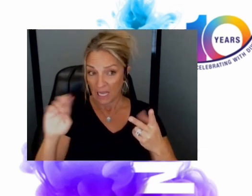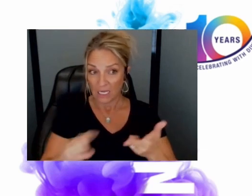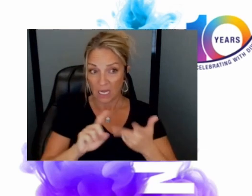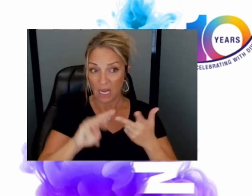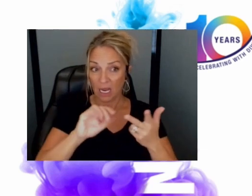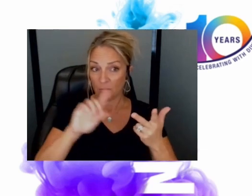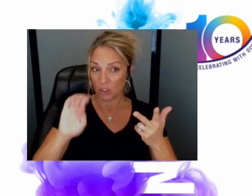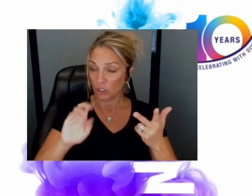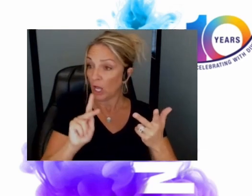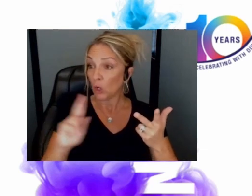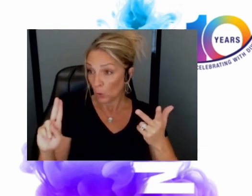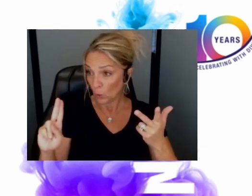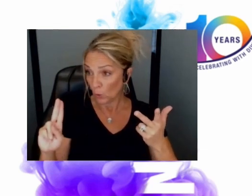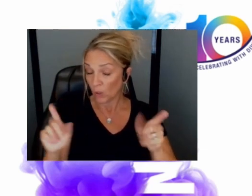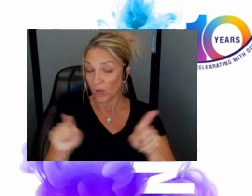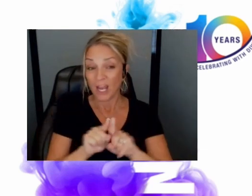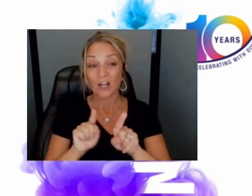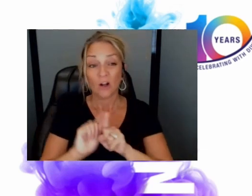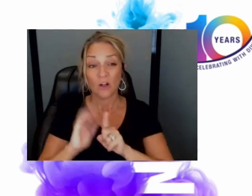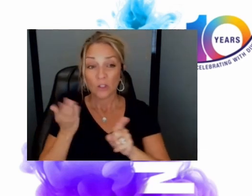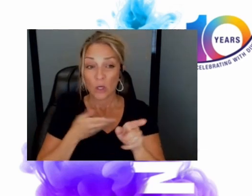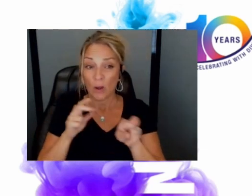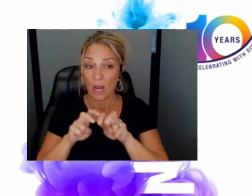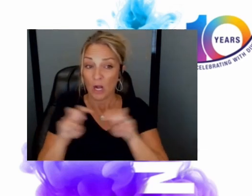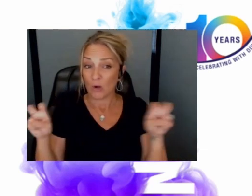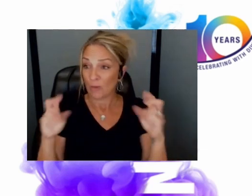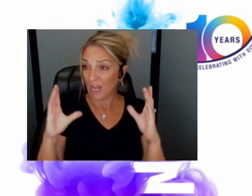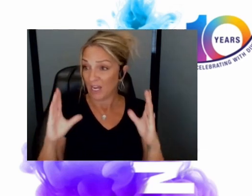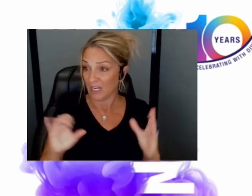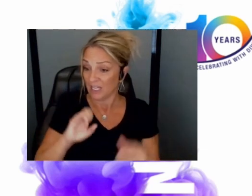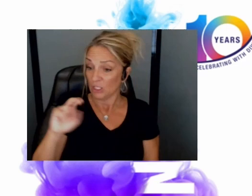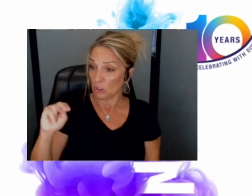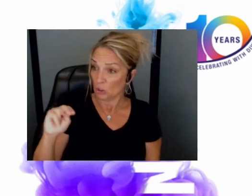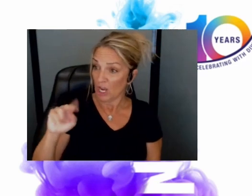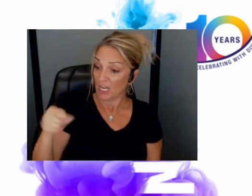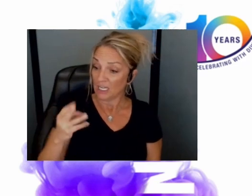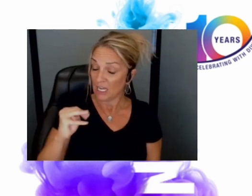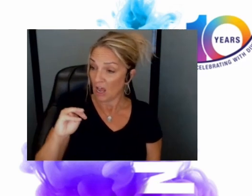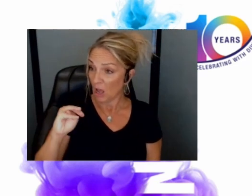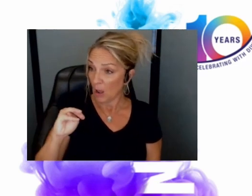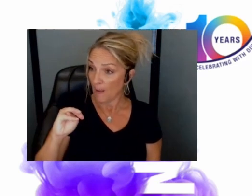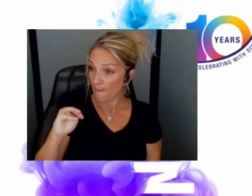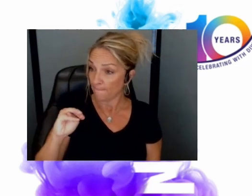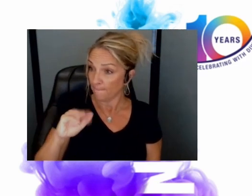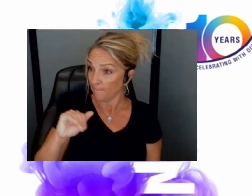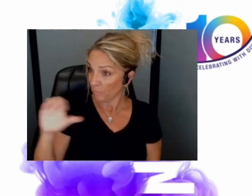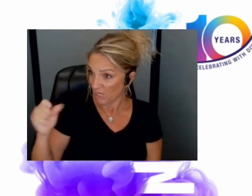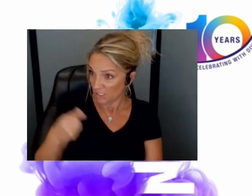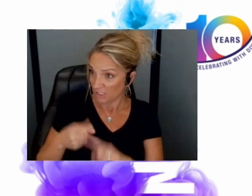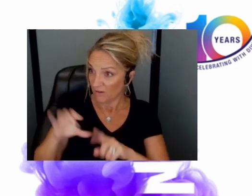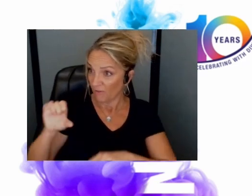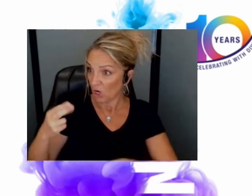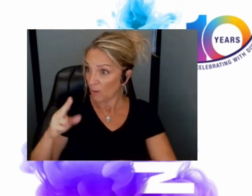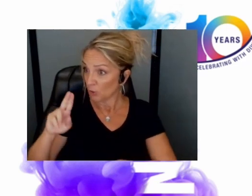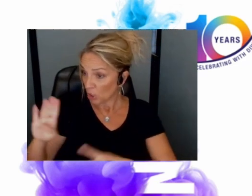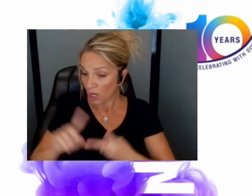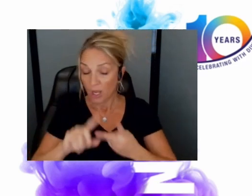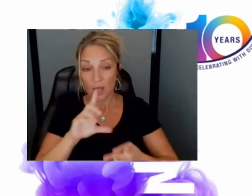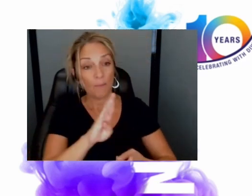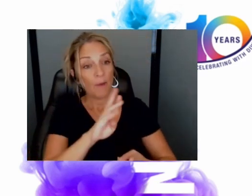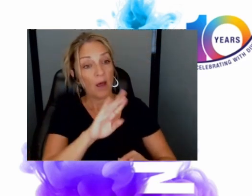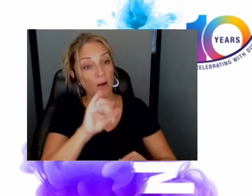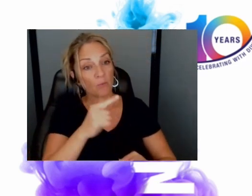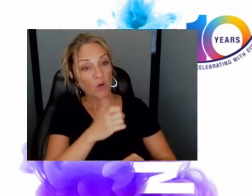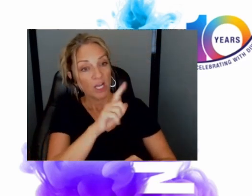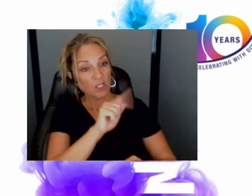our respective panelists, Jen Thomas from Chubb, Bridget Daniels from Aon, and